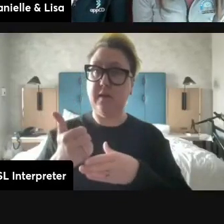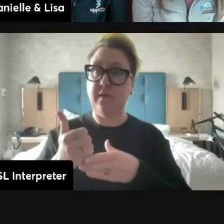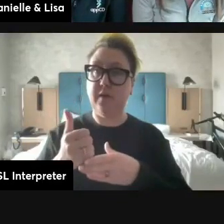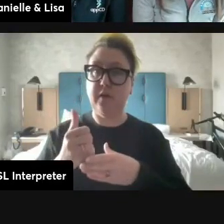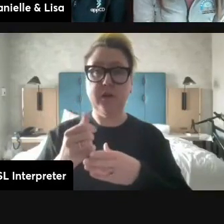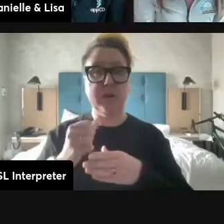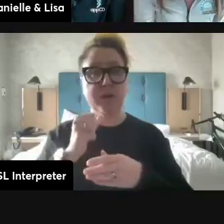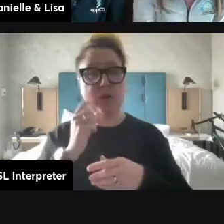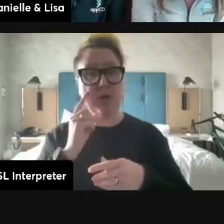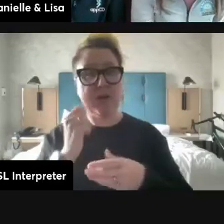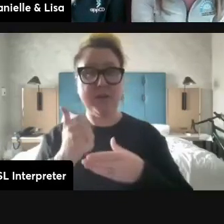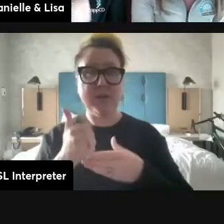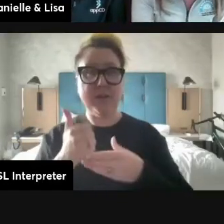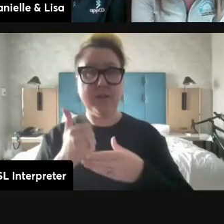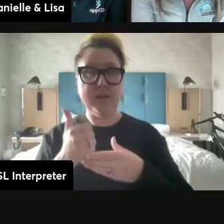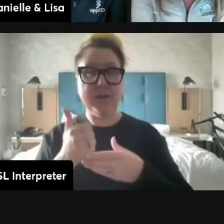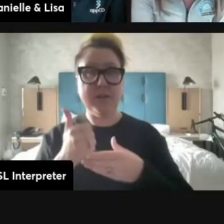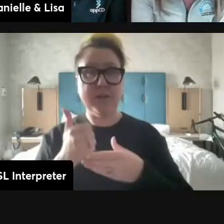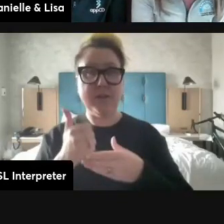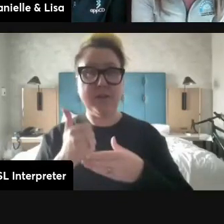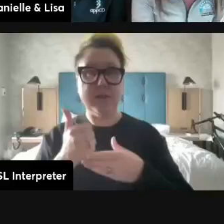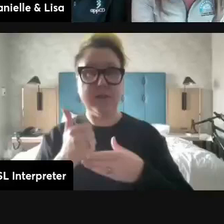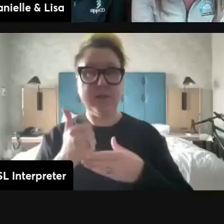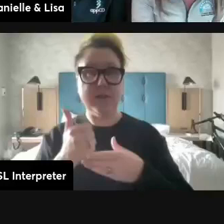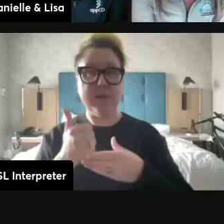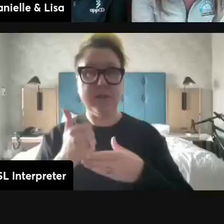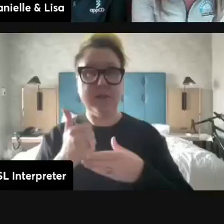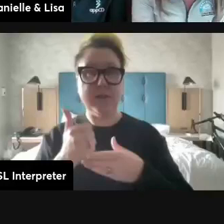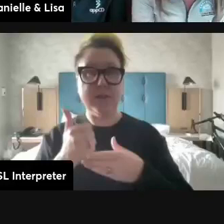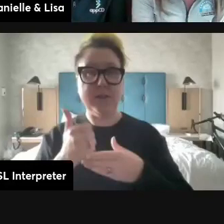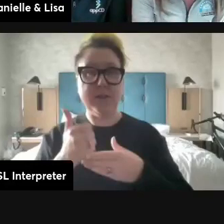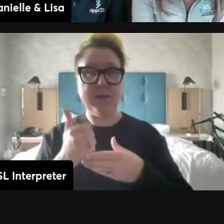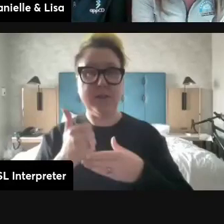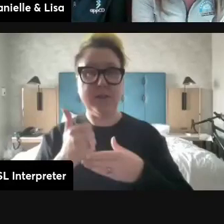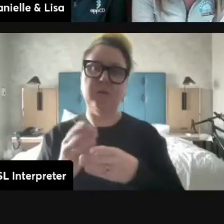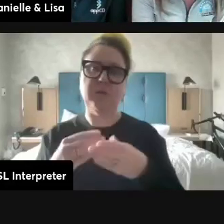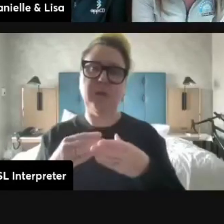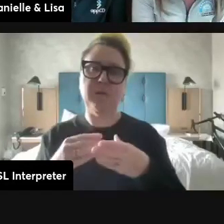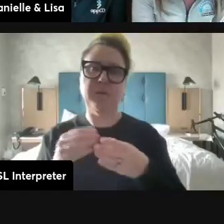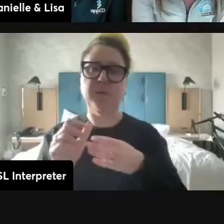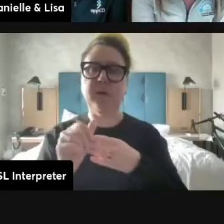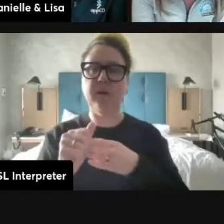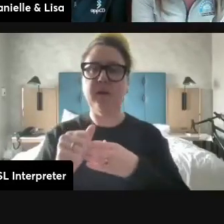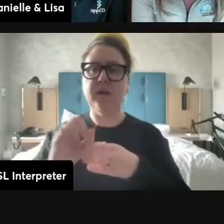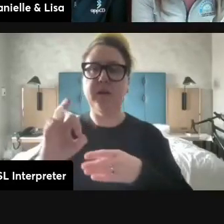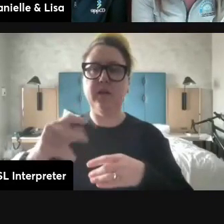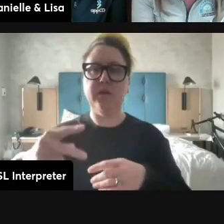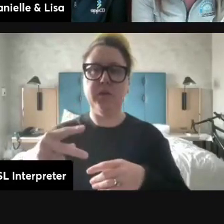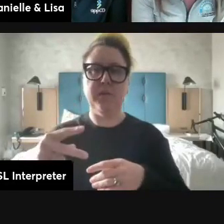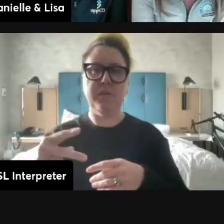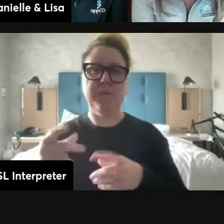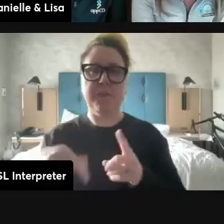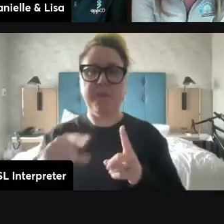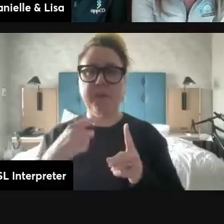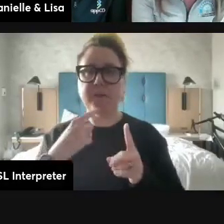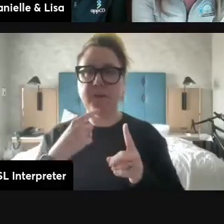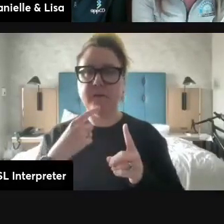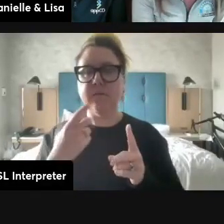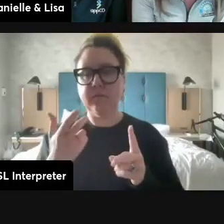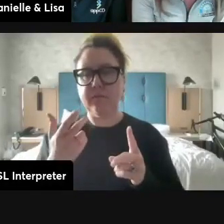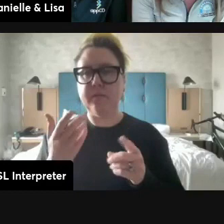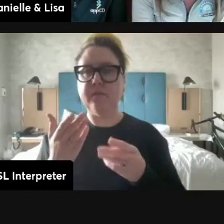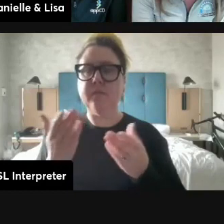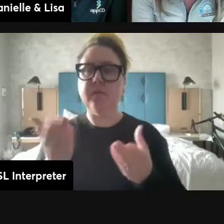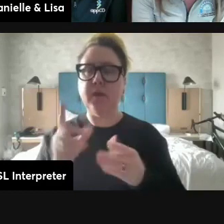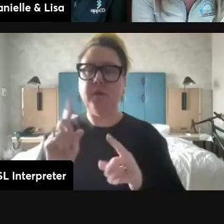useful? Please try and use it. And then there was also some leadership saying here's where we're